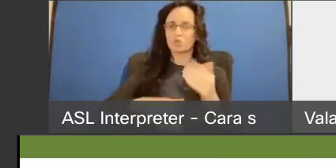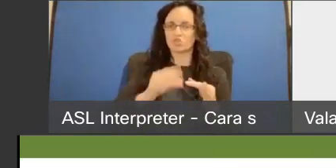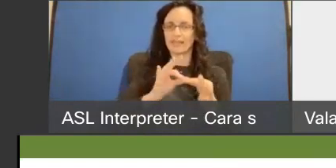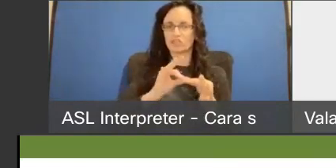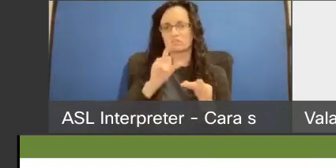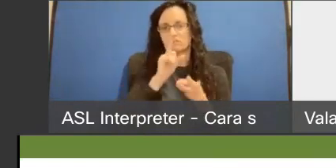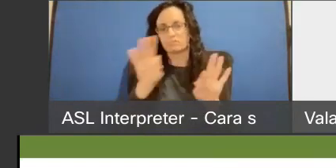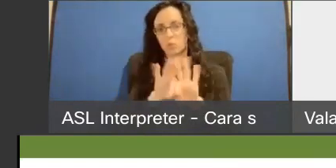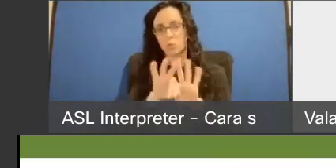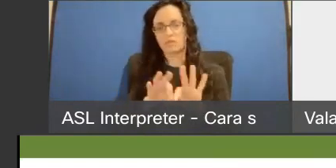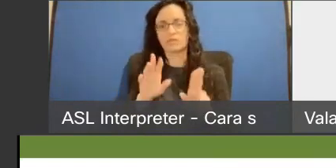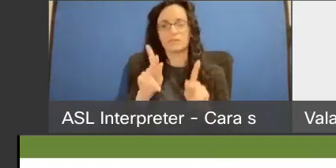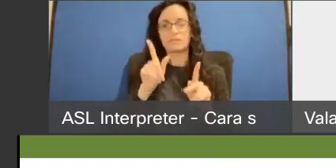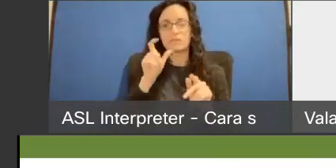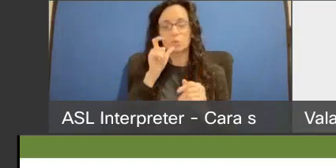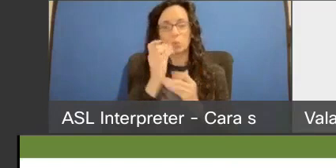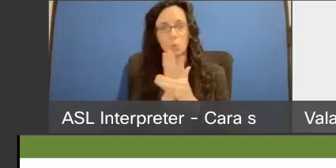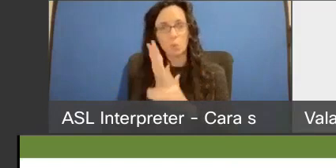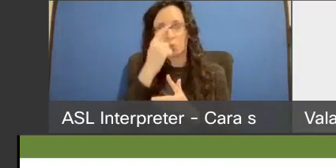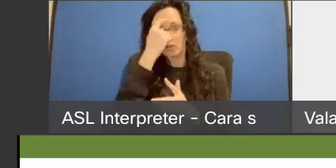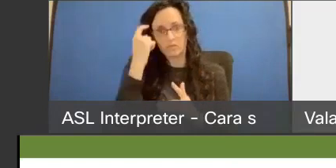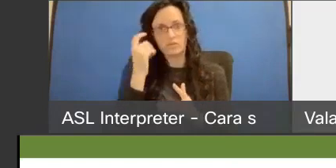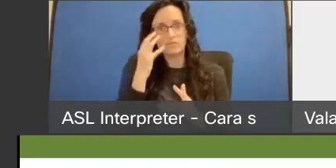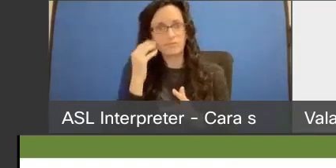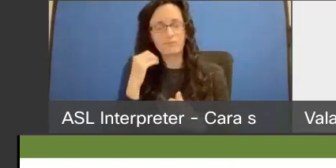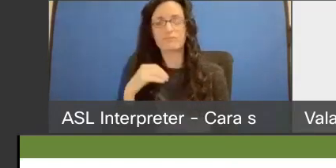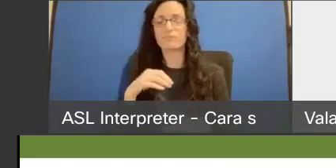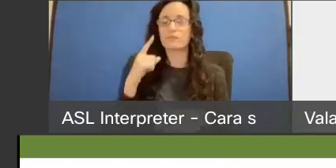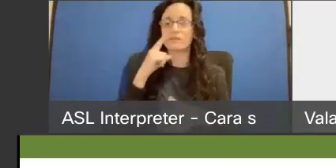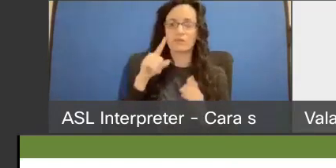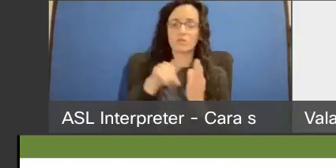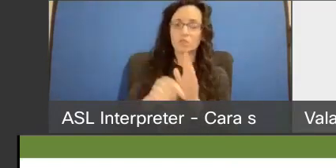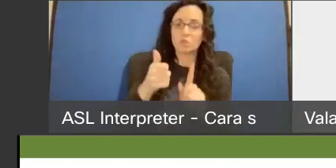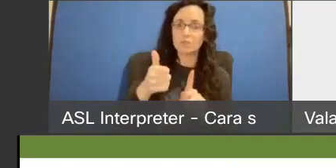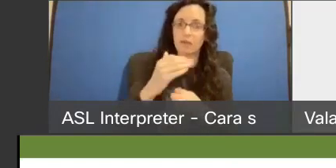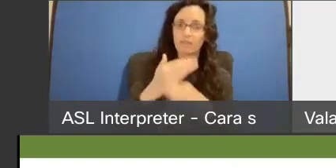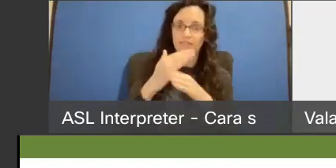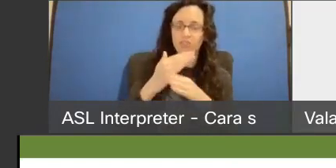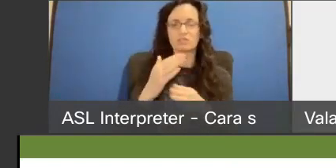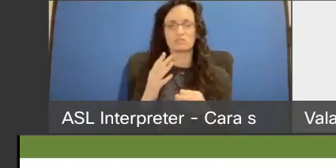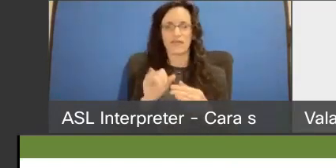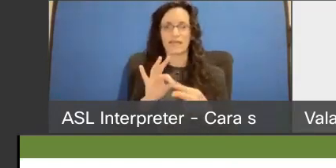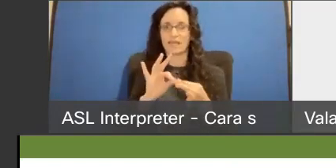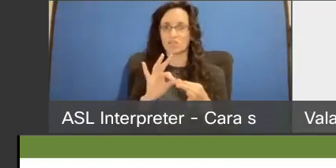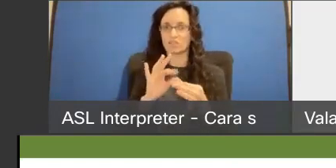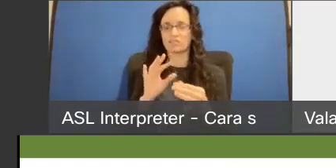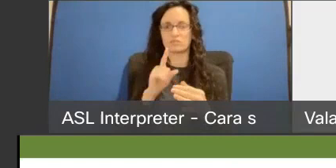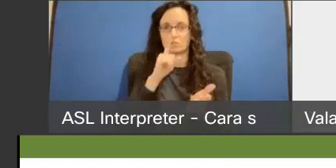people who go through traumatic situations, in terms of suicide prevention, that connection to others is a big protective